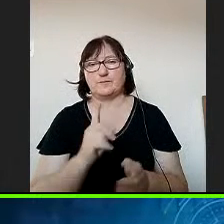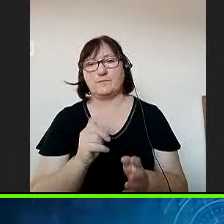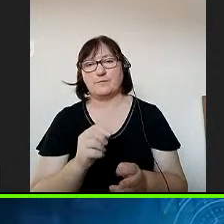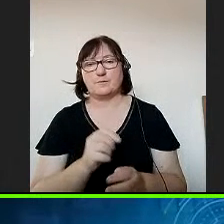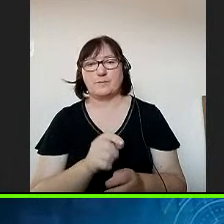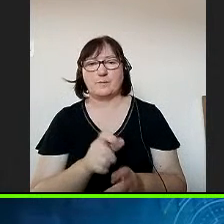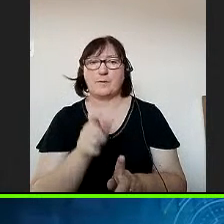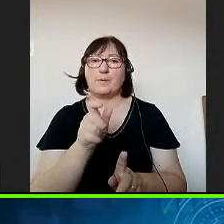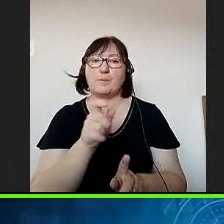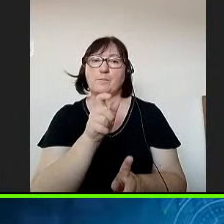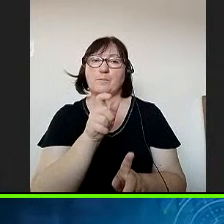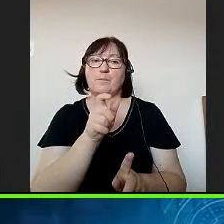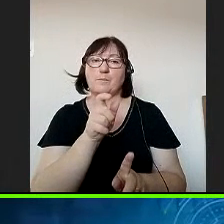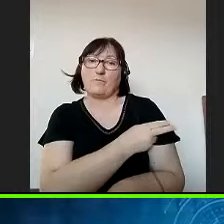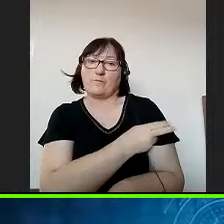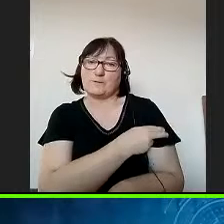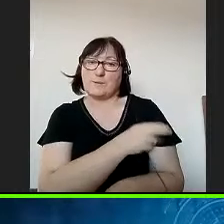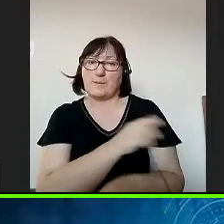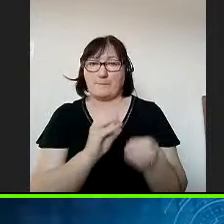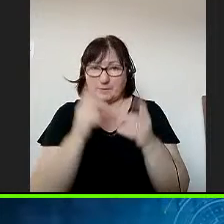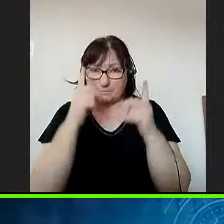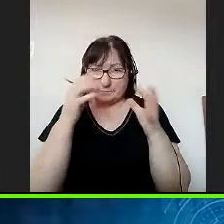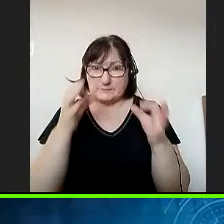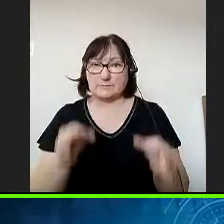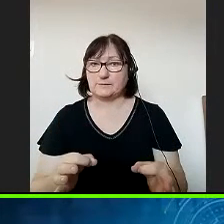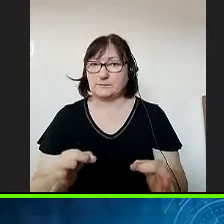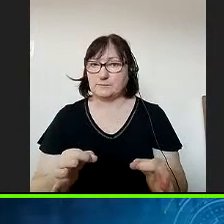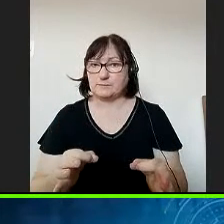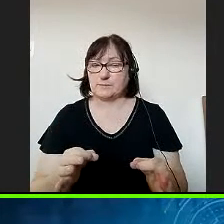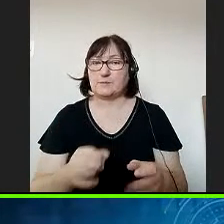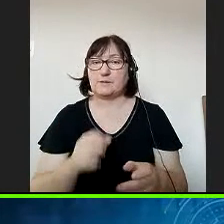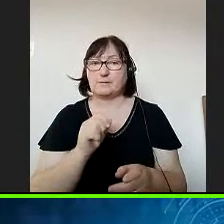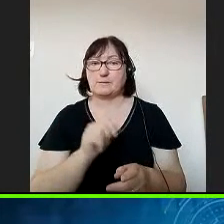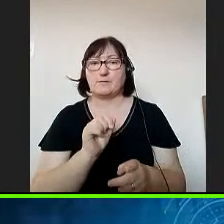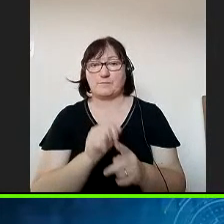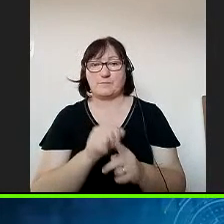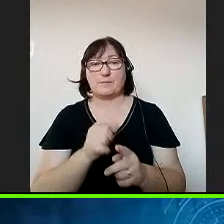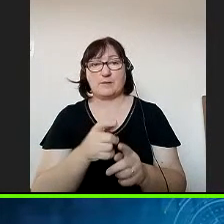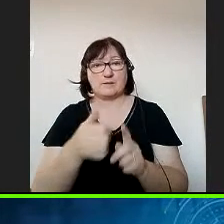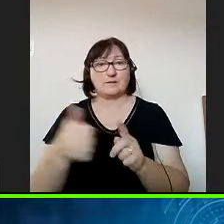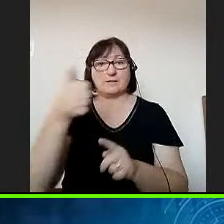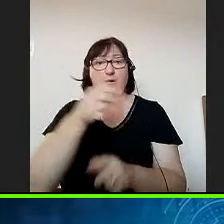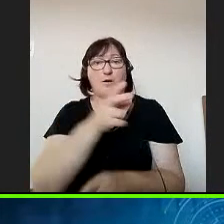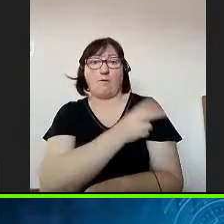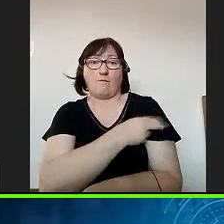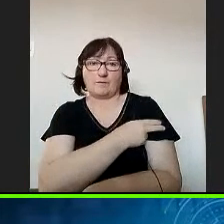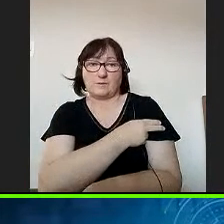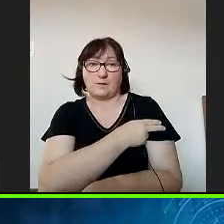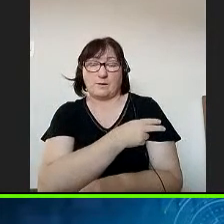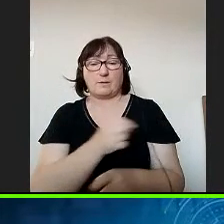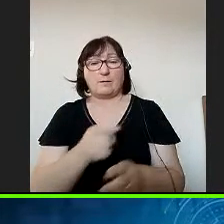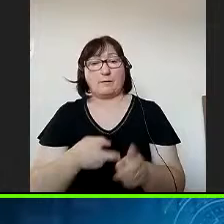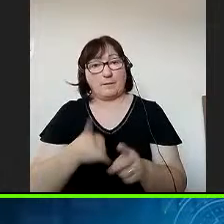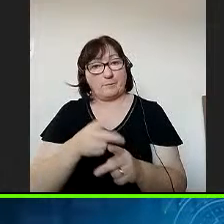decision, is this verified by a senior officer before sending to the trader? And can you request a reason for the tariff